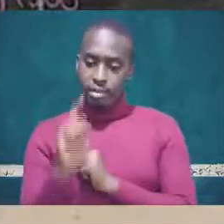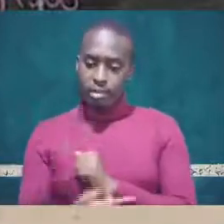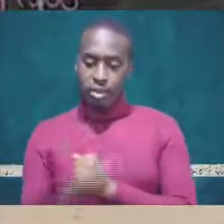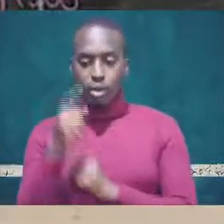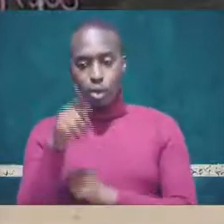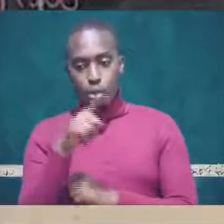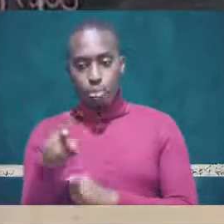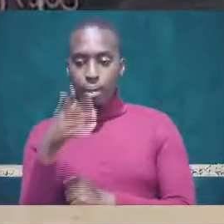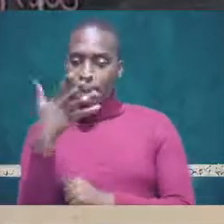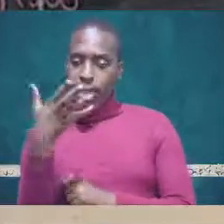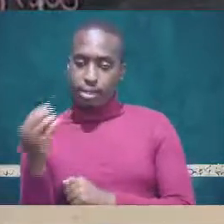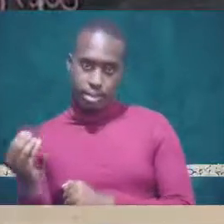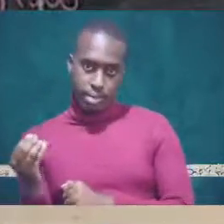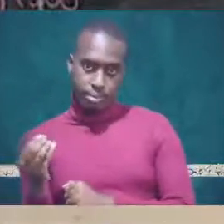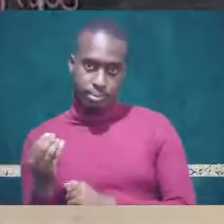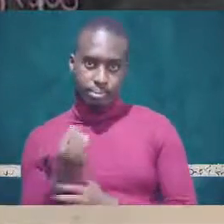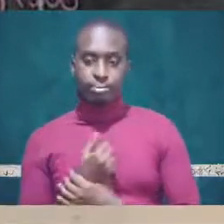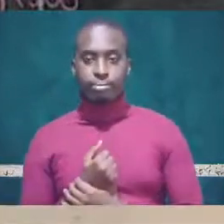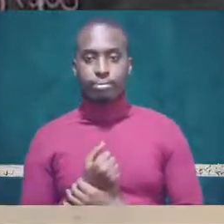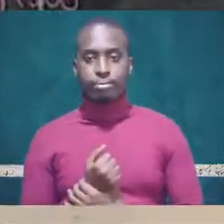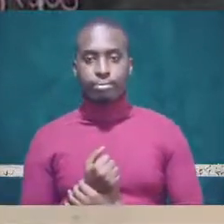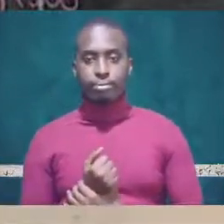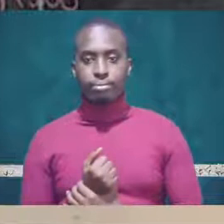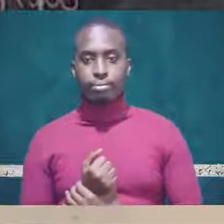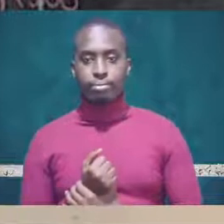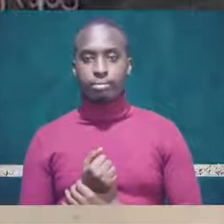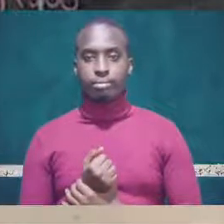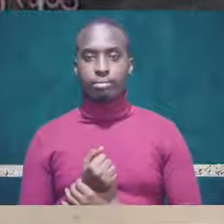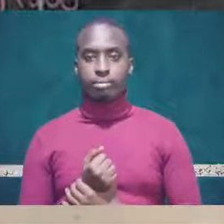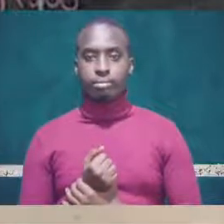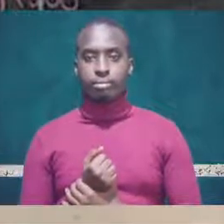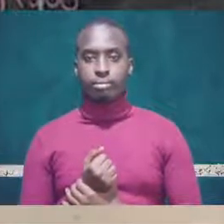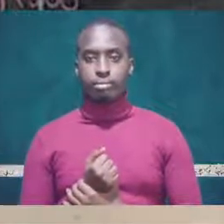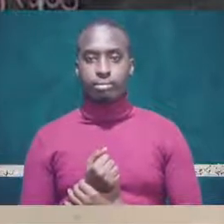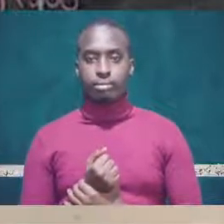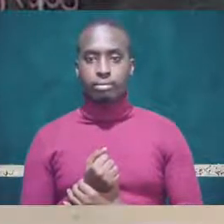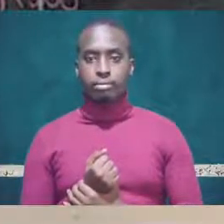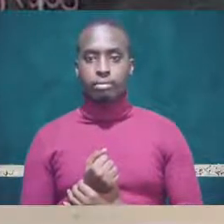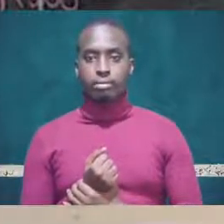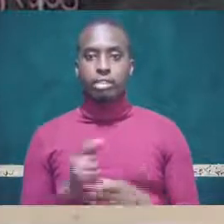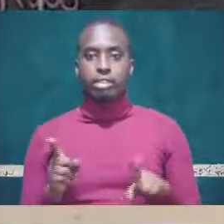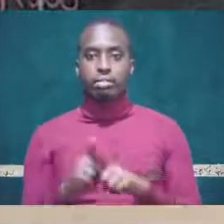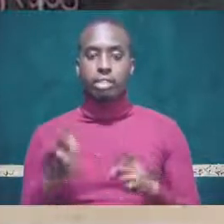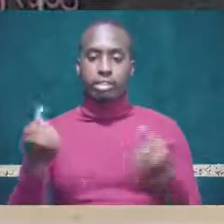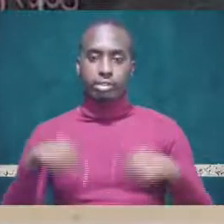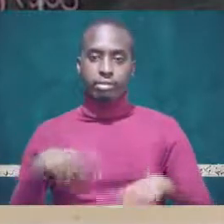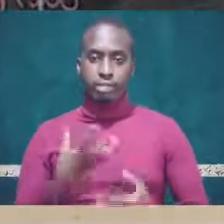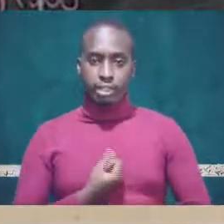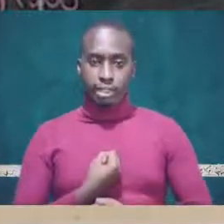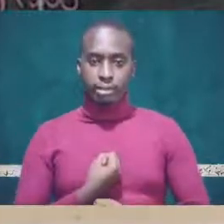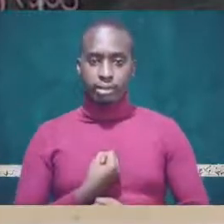distance which is 500. So I multiply that by 500. I'm coming out with